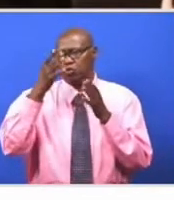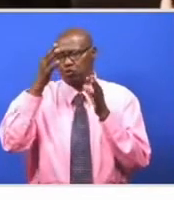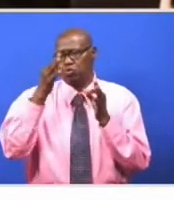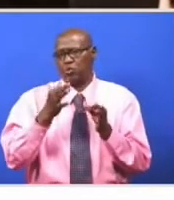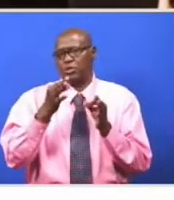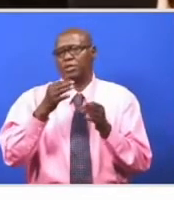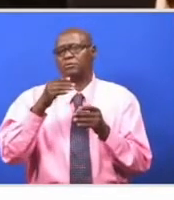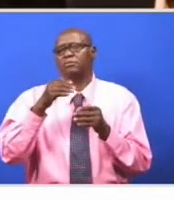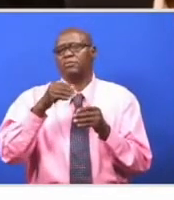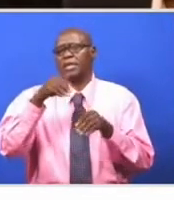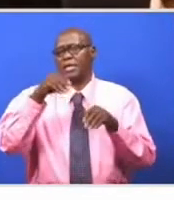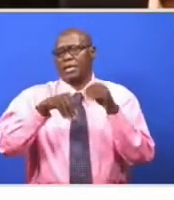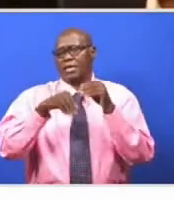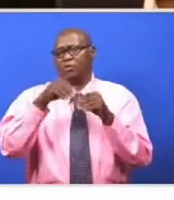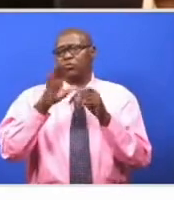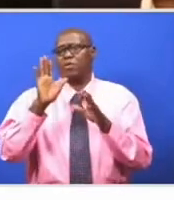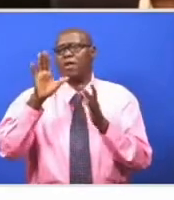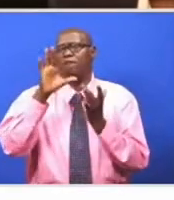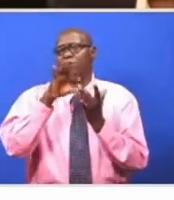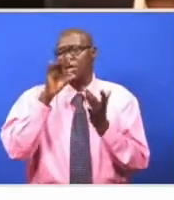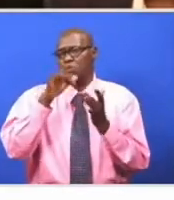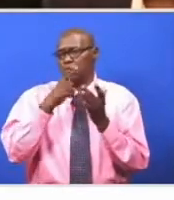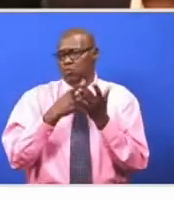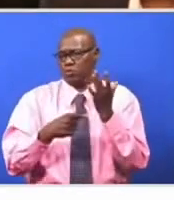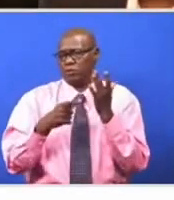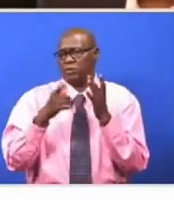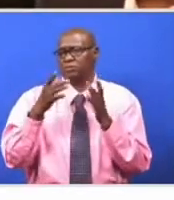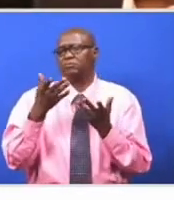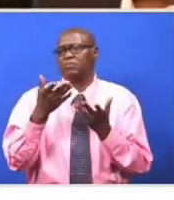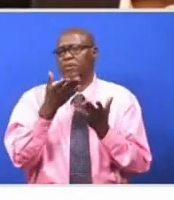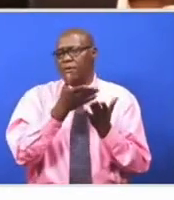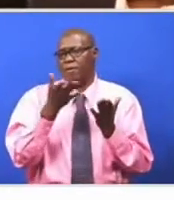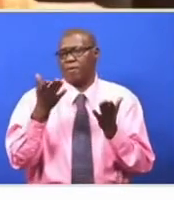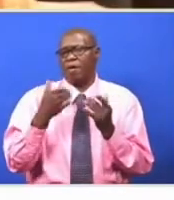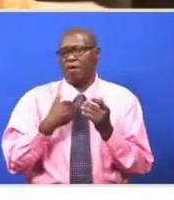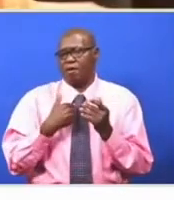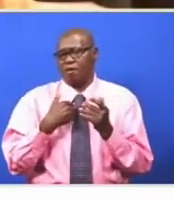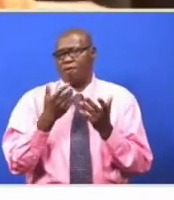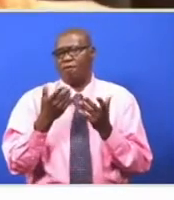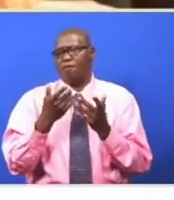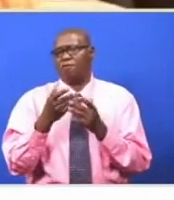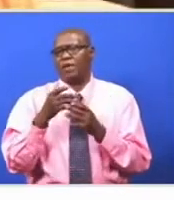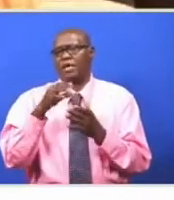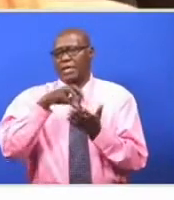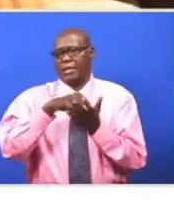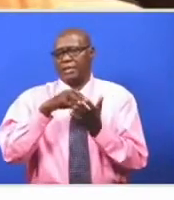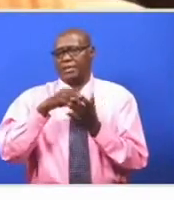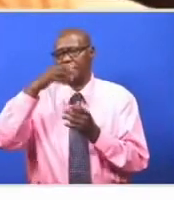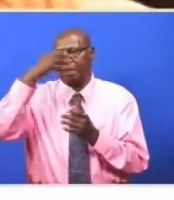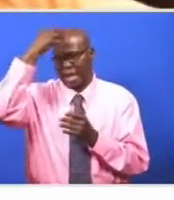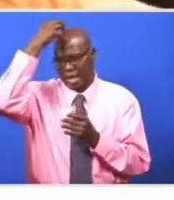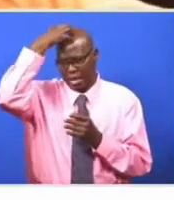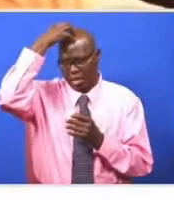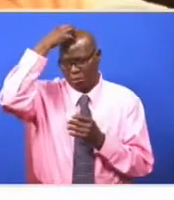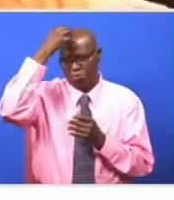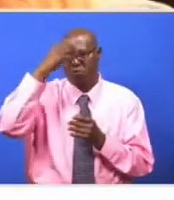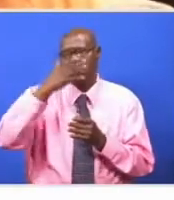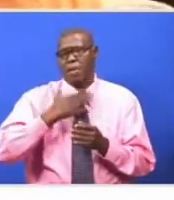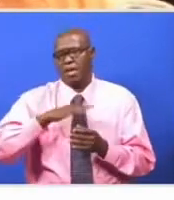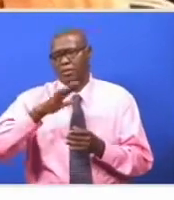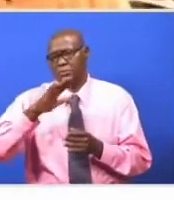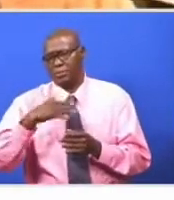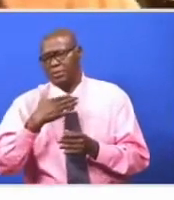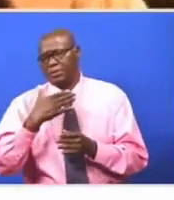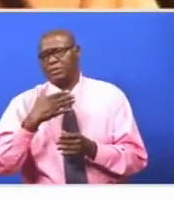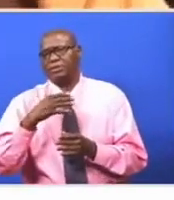their findings, the commission discovered that there was a rise in cases of insecurity in parts of Lamu, Garissa, Marsabit,